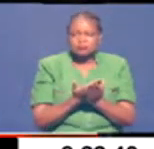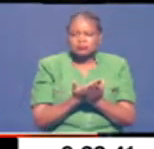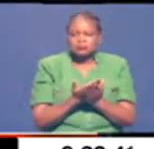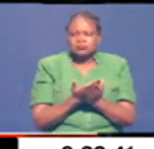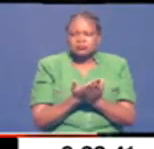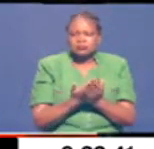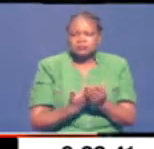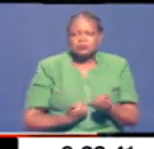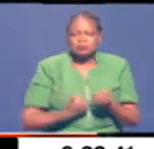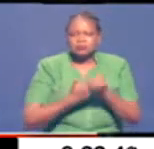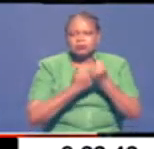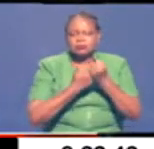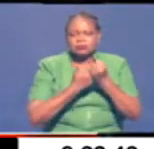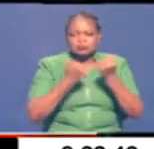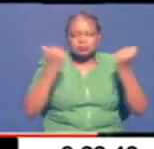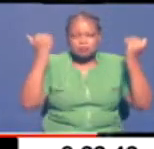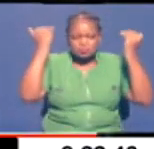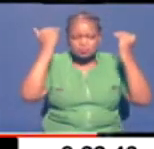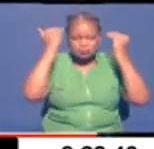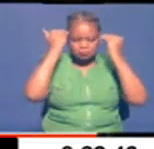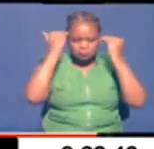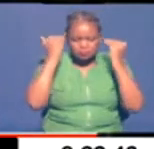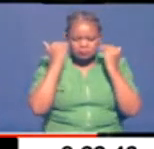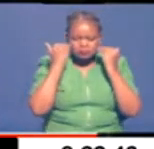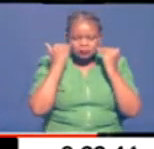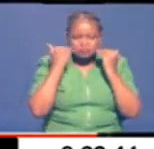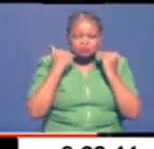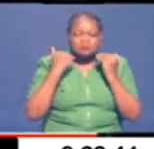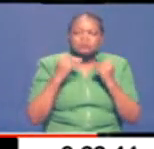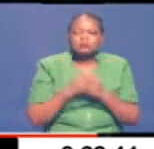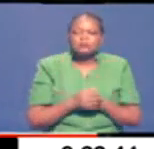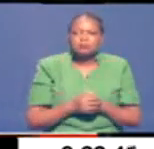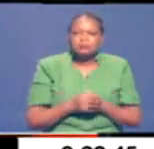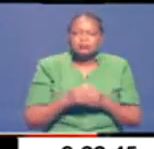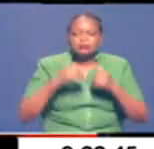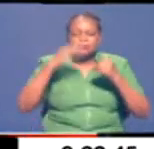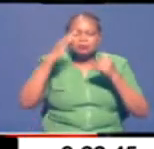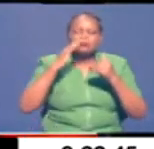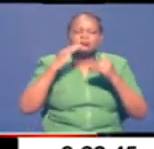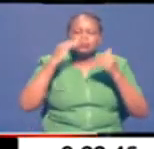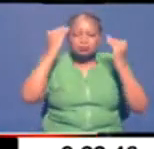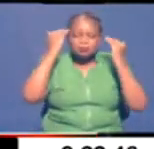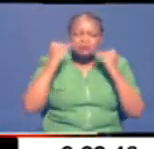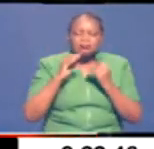uphold the High Court won on the BBI matter.